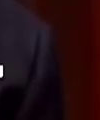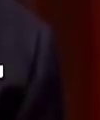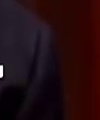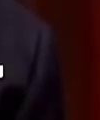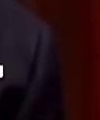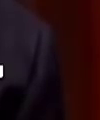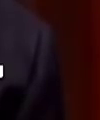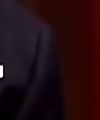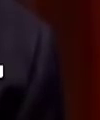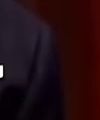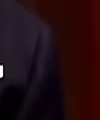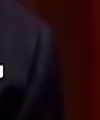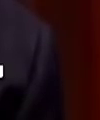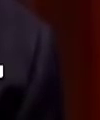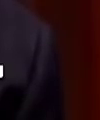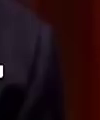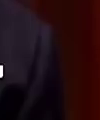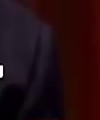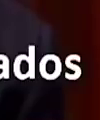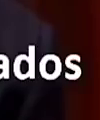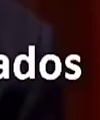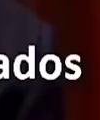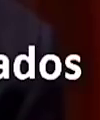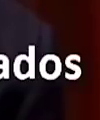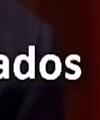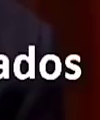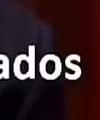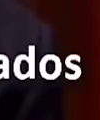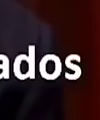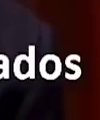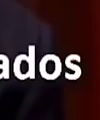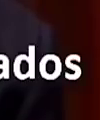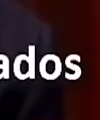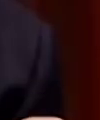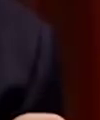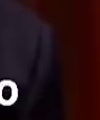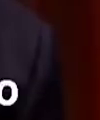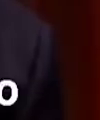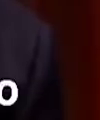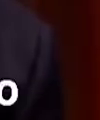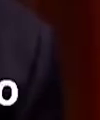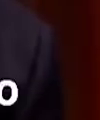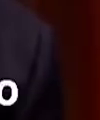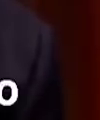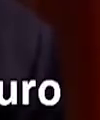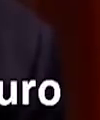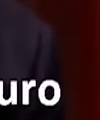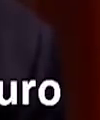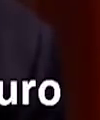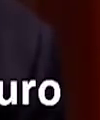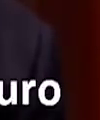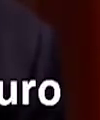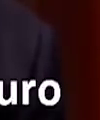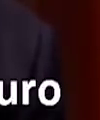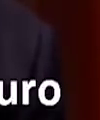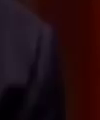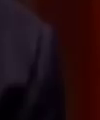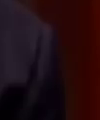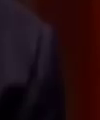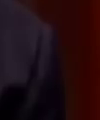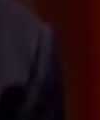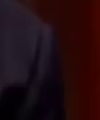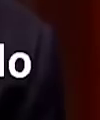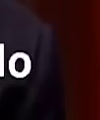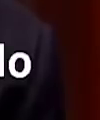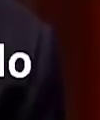effective drones. We have what are called Hellfire missiles that could be fired from drones. And I believe it's time to give Mr. Maduro a